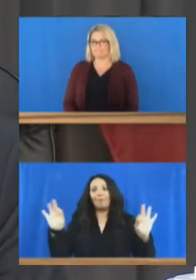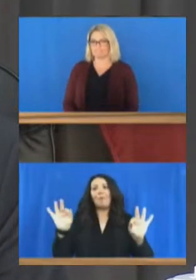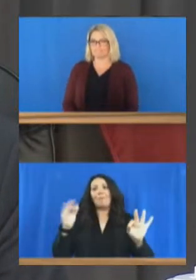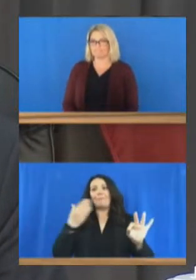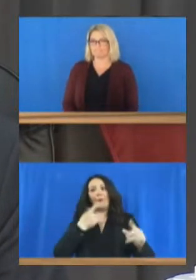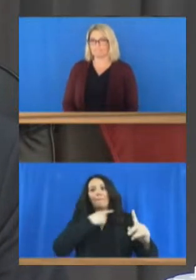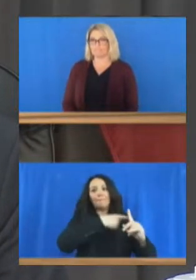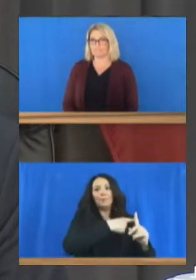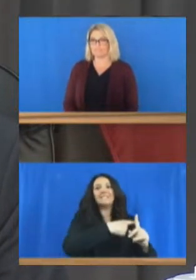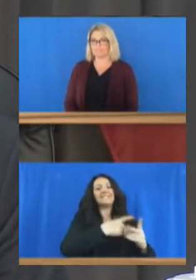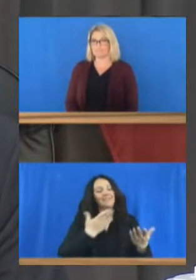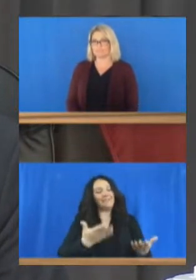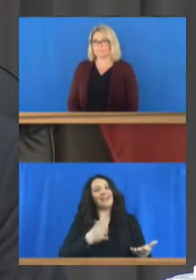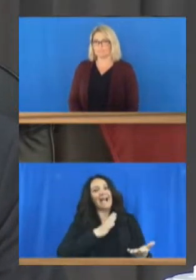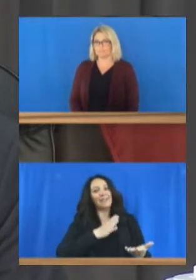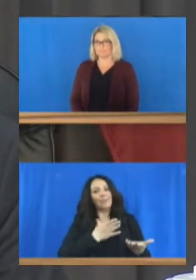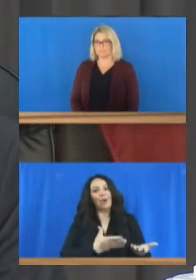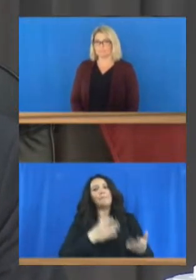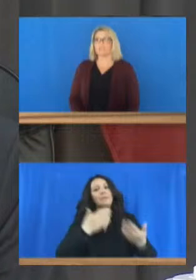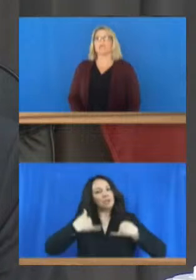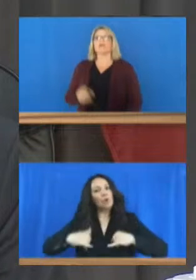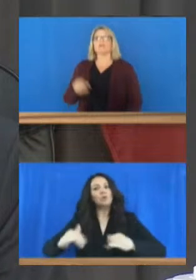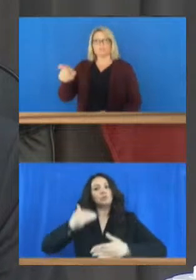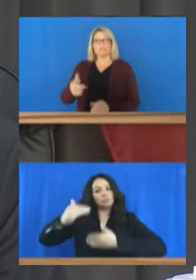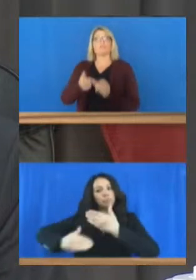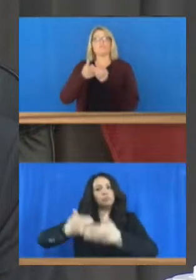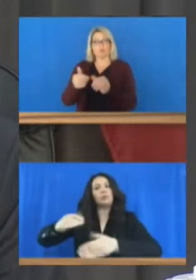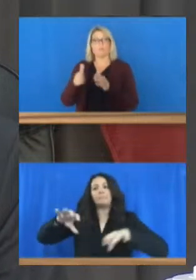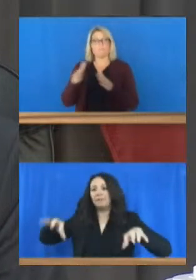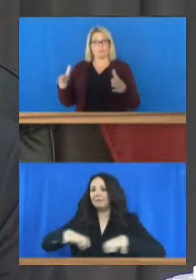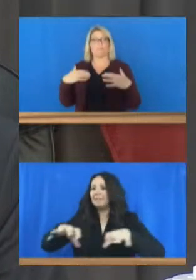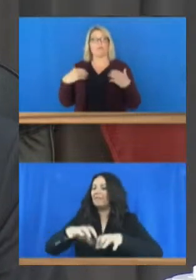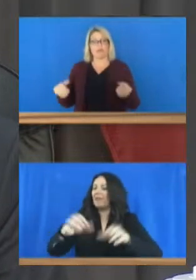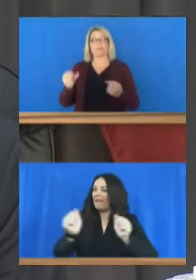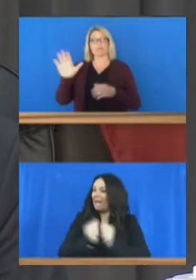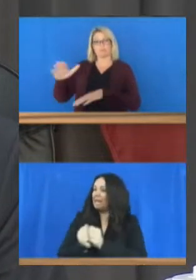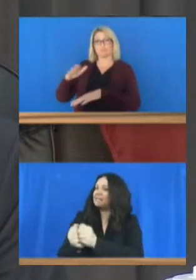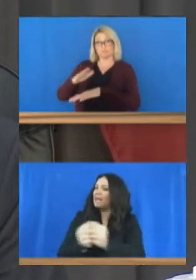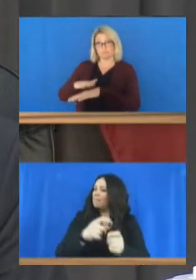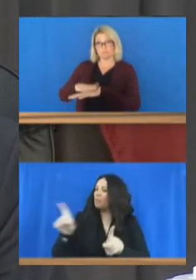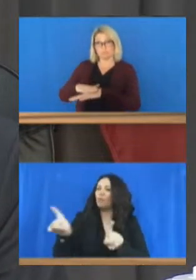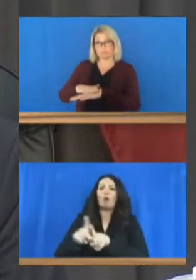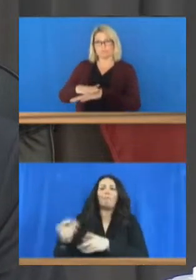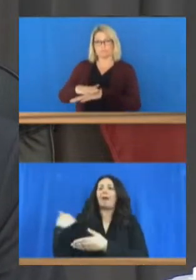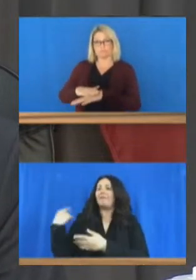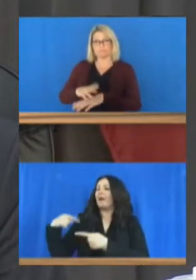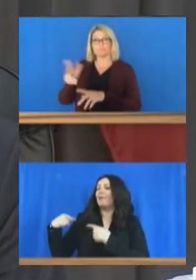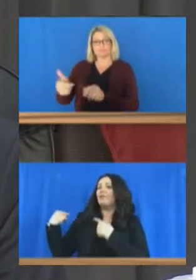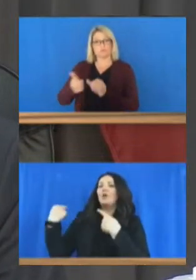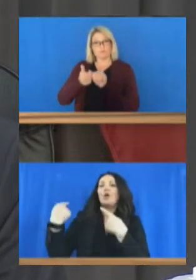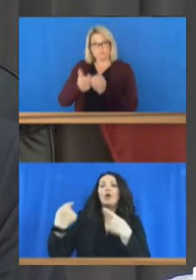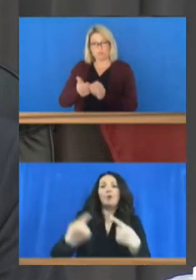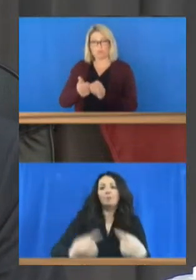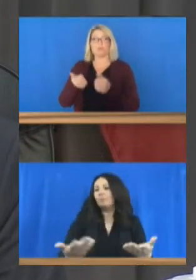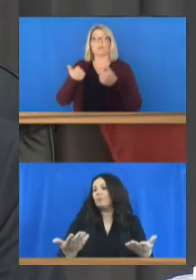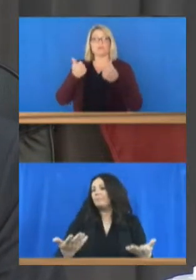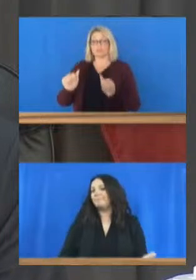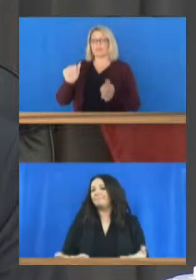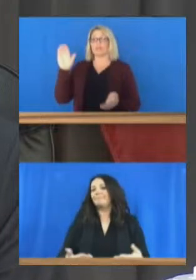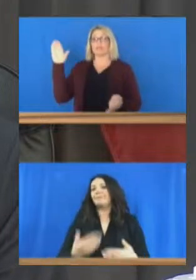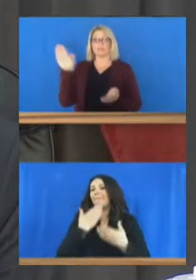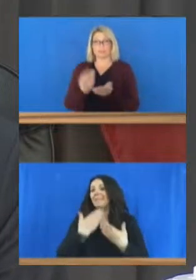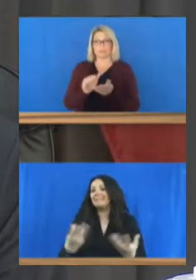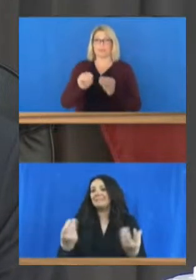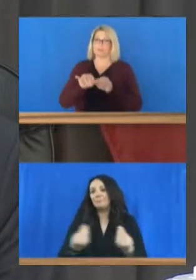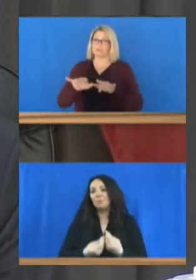Cabinet and the All-Party Cabinet Committee on COVID-19 have accepted the recommendation of Public Health and will happily moving those